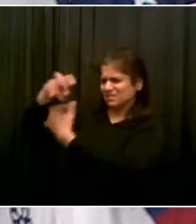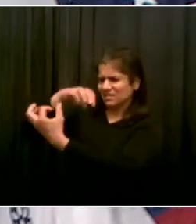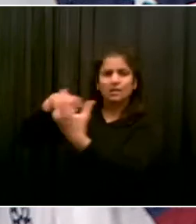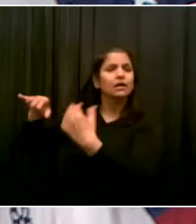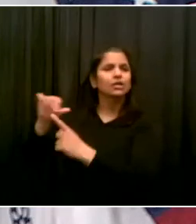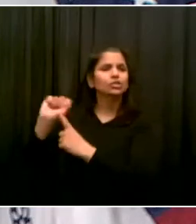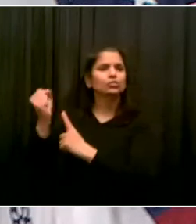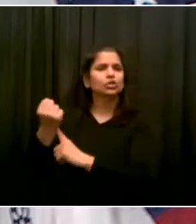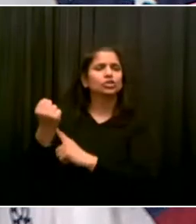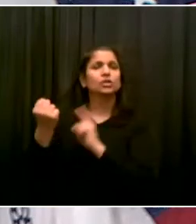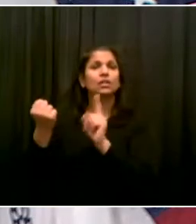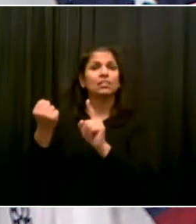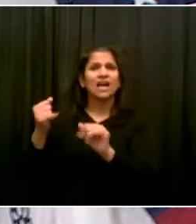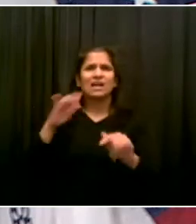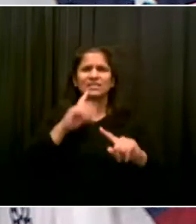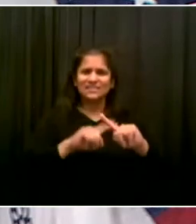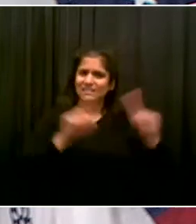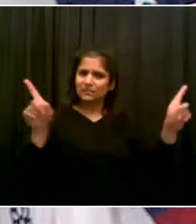Ariama.